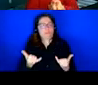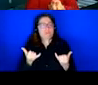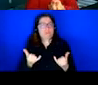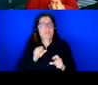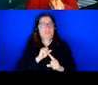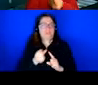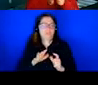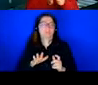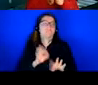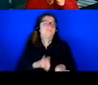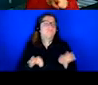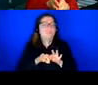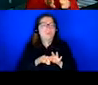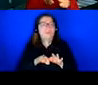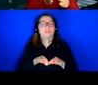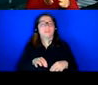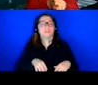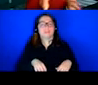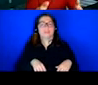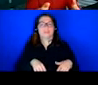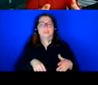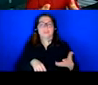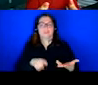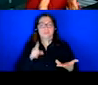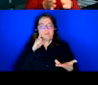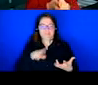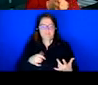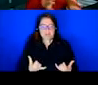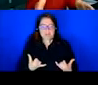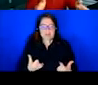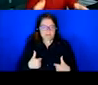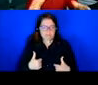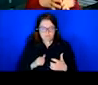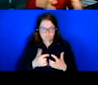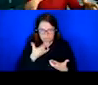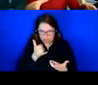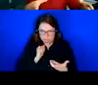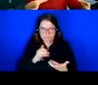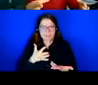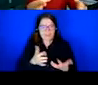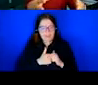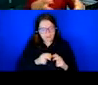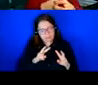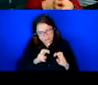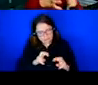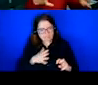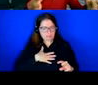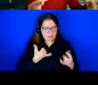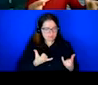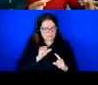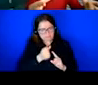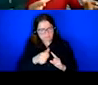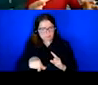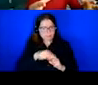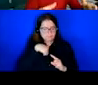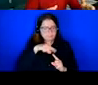you begin with things to how to assess where you're at now, like how to make sure that you're taking consideration of